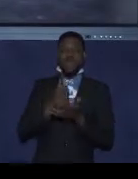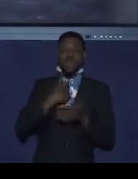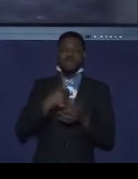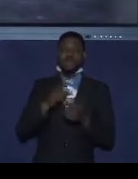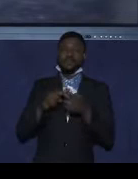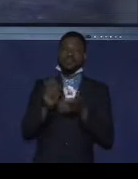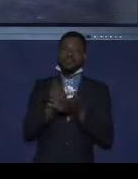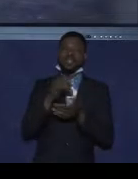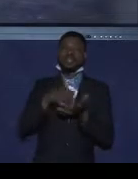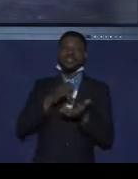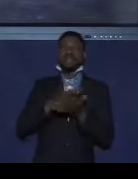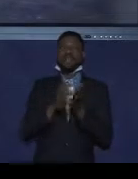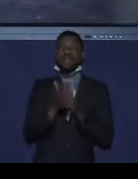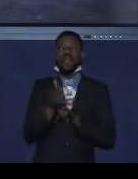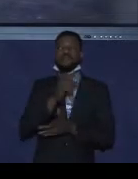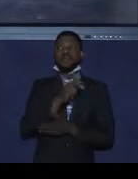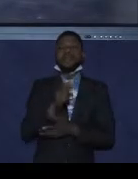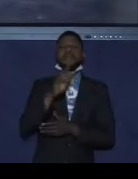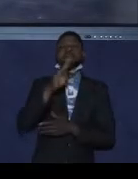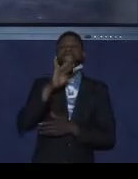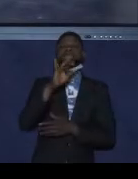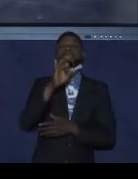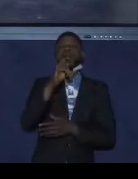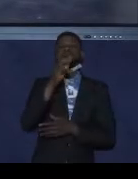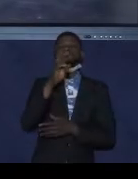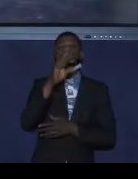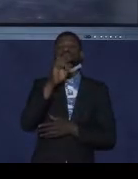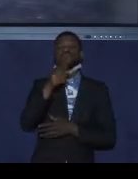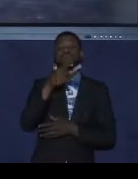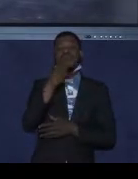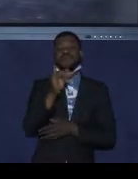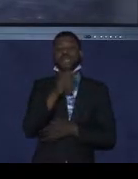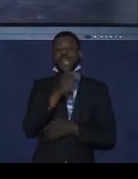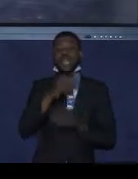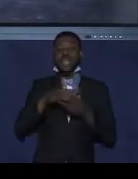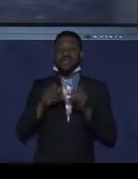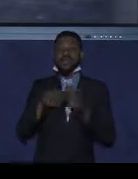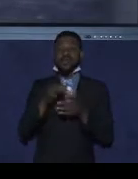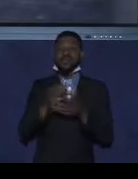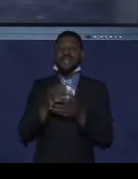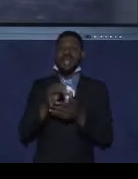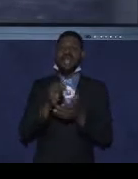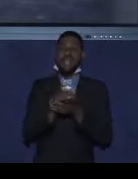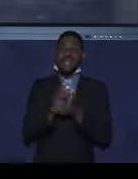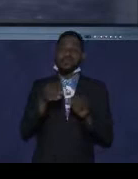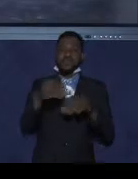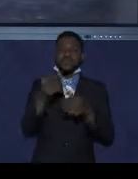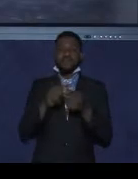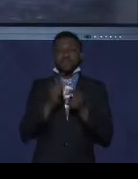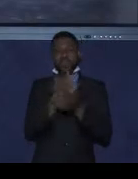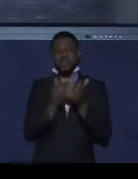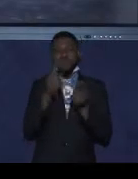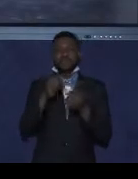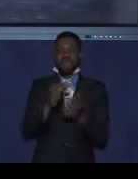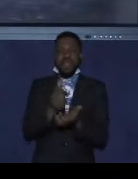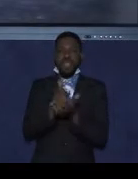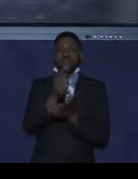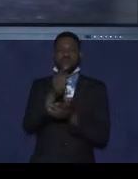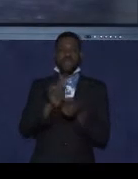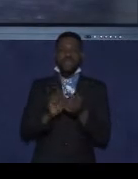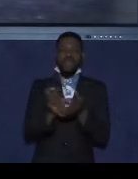it becomes a biography. It becomes what? A biography. You now know the difference between autobiography and